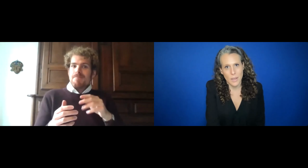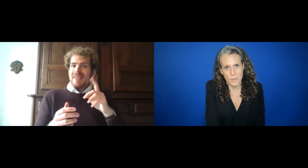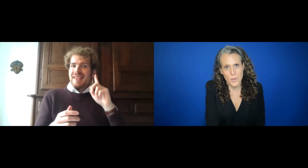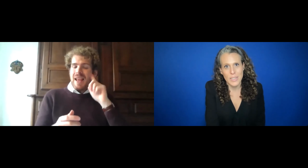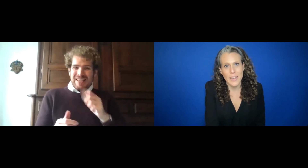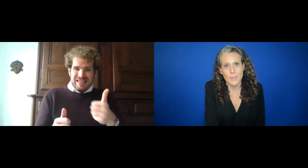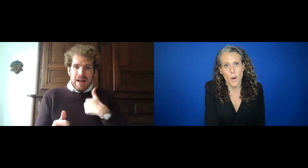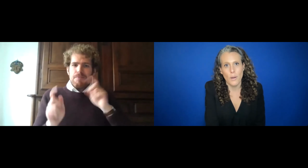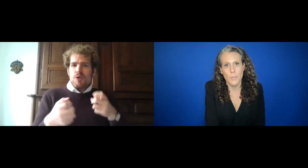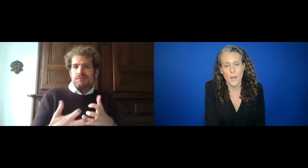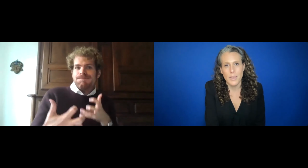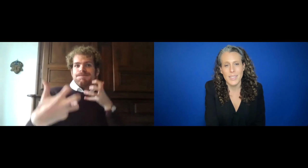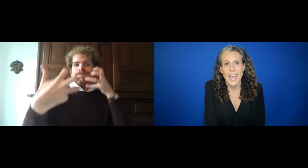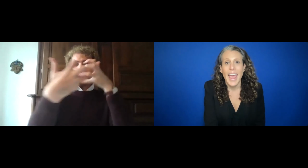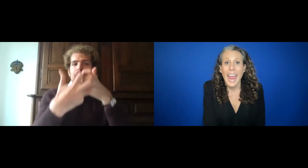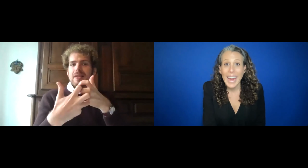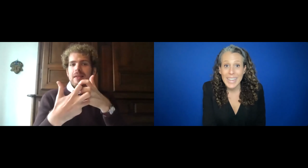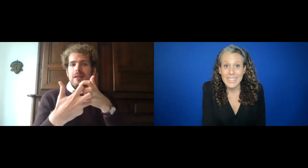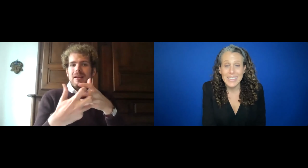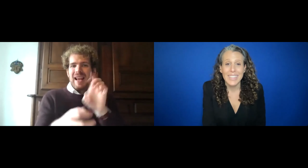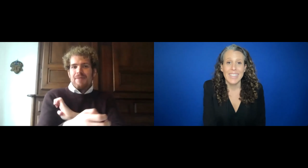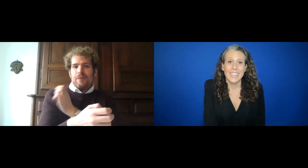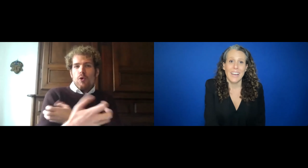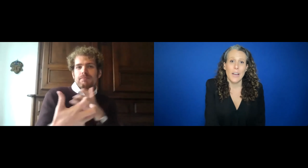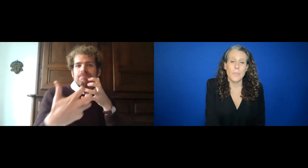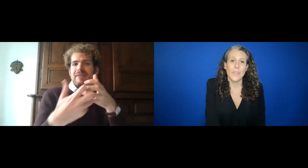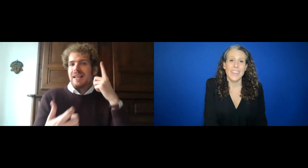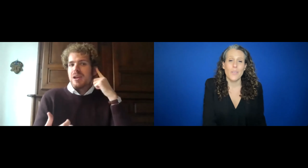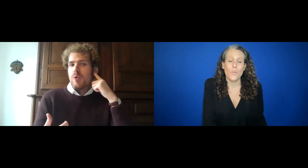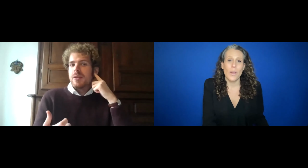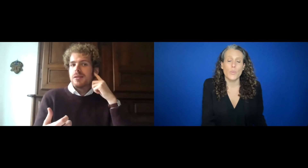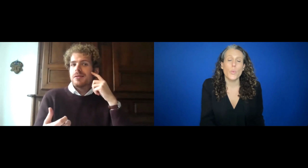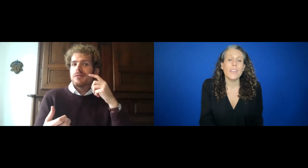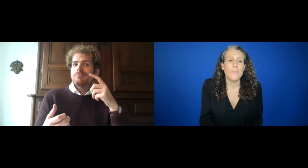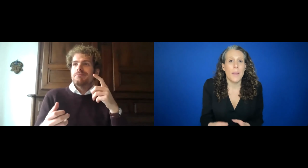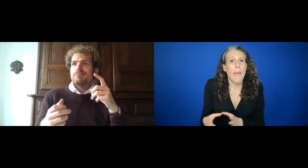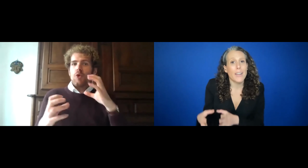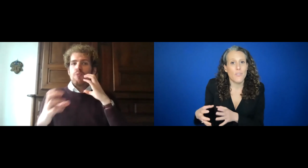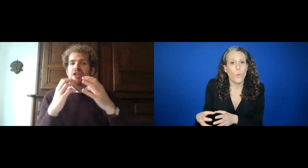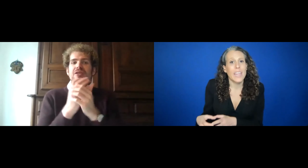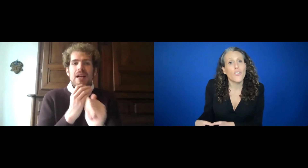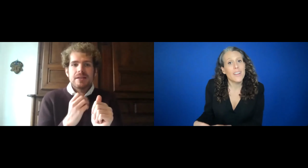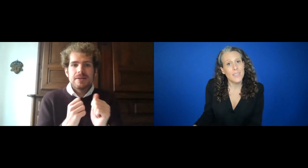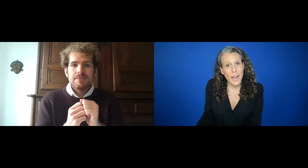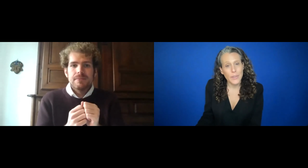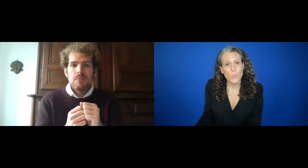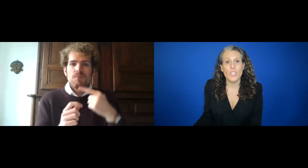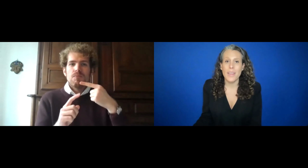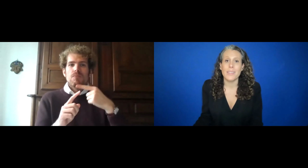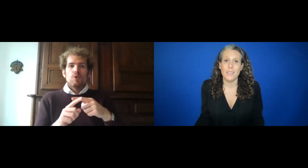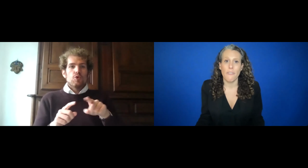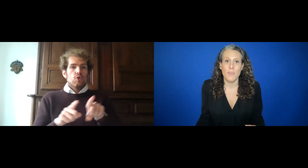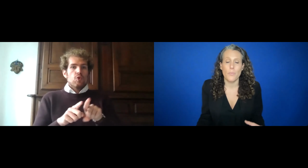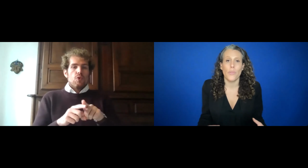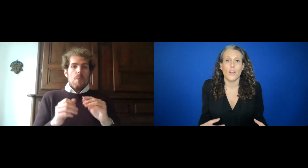consulted the deaf community as a part of their process. And it's really been matched for hearing signers, which